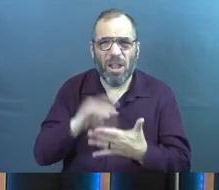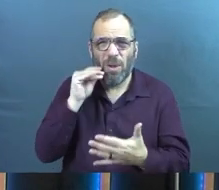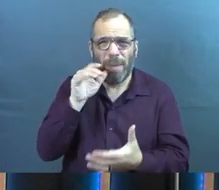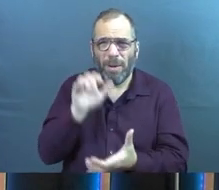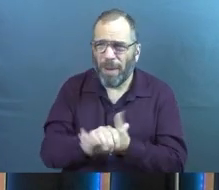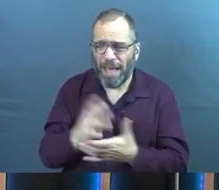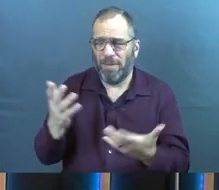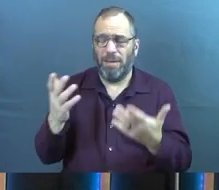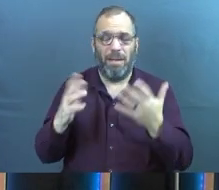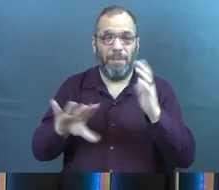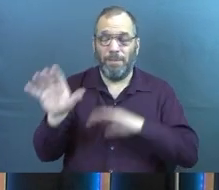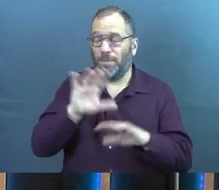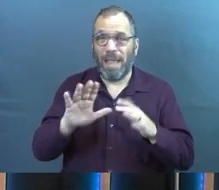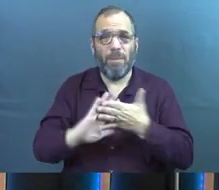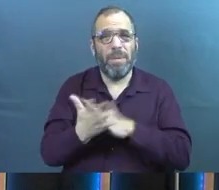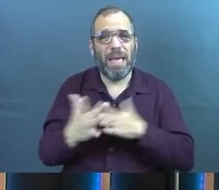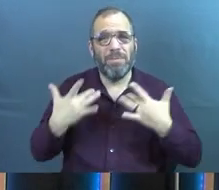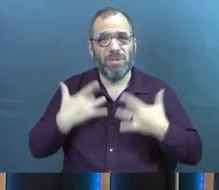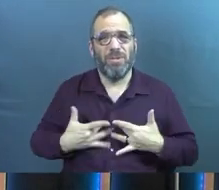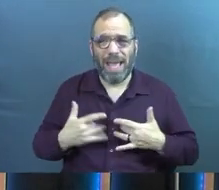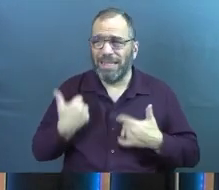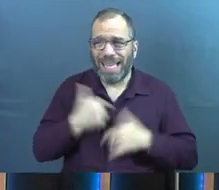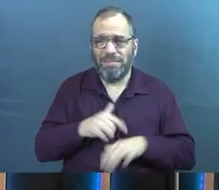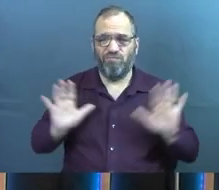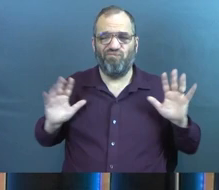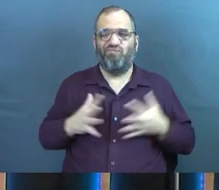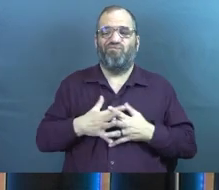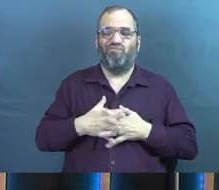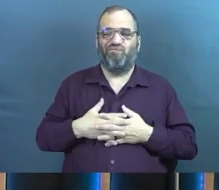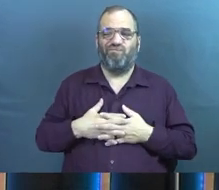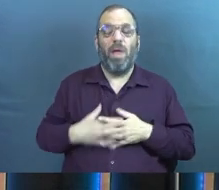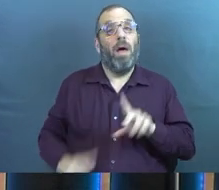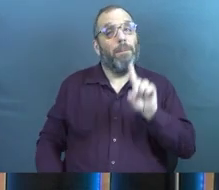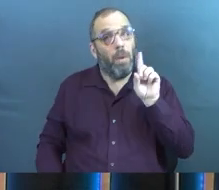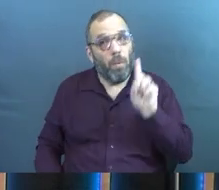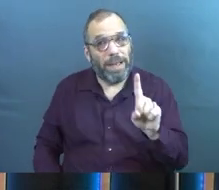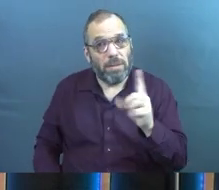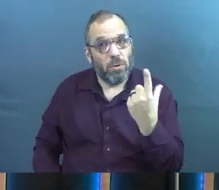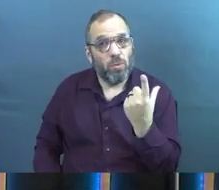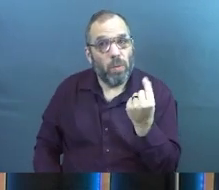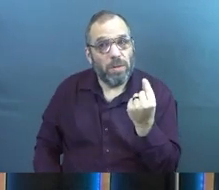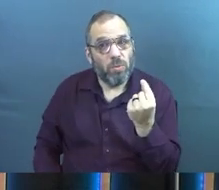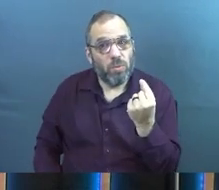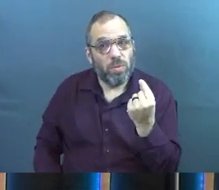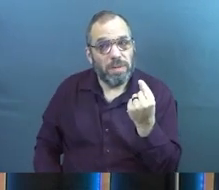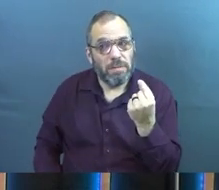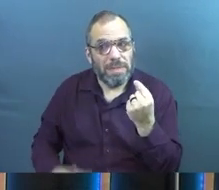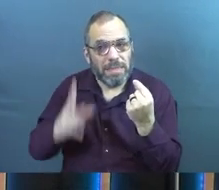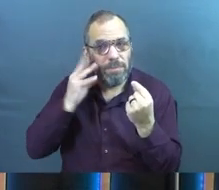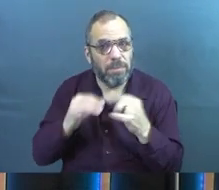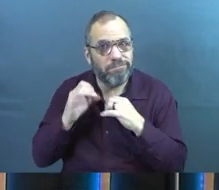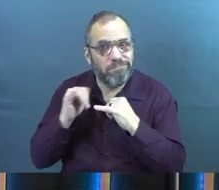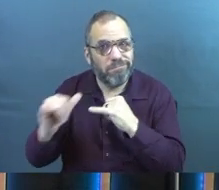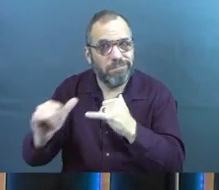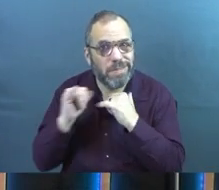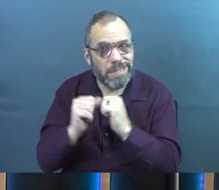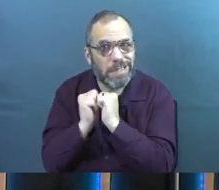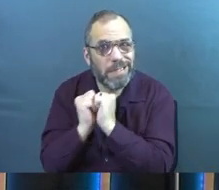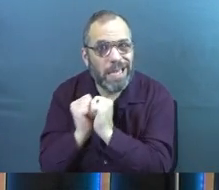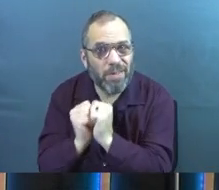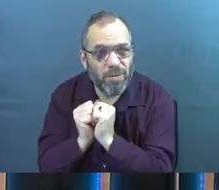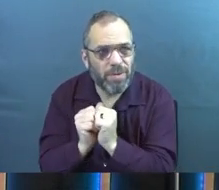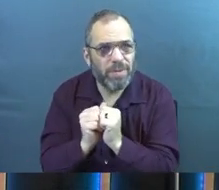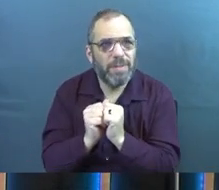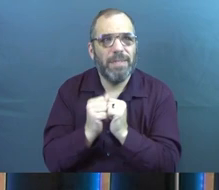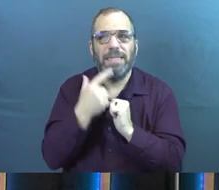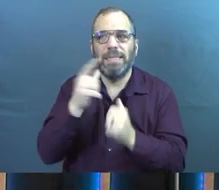don't. And there's so many more questions. And we get discouraged and we step away when instead what we should be doing is entering into that journey, right? We should